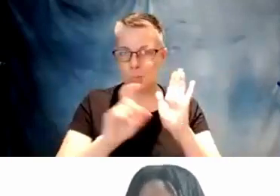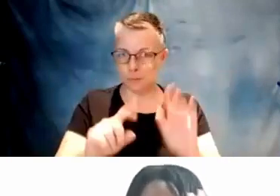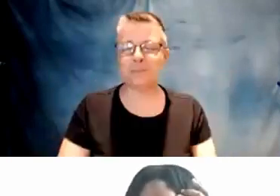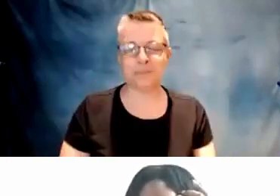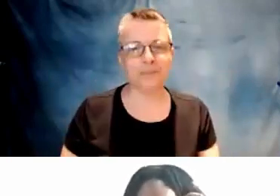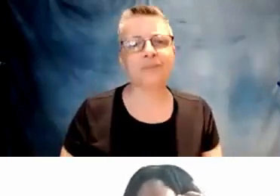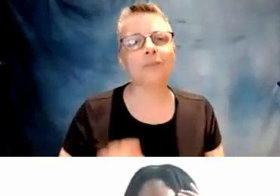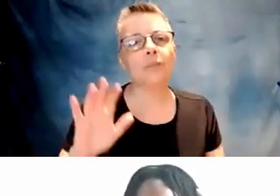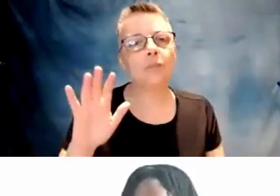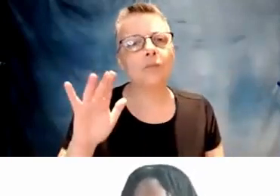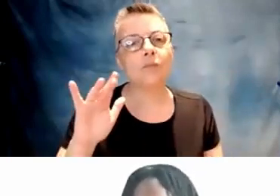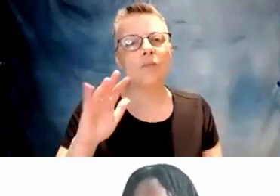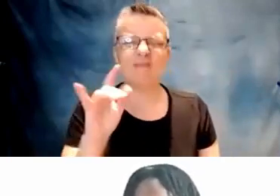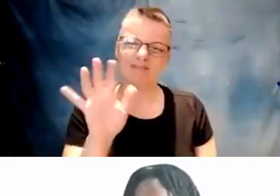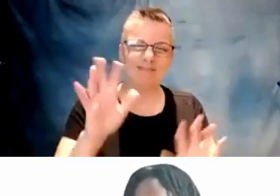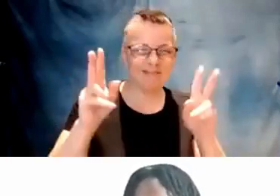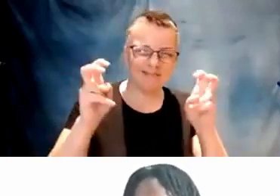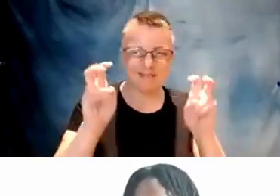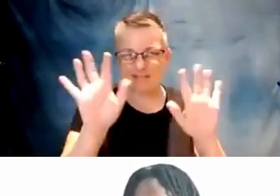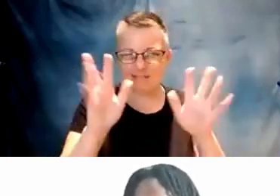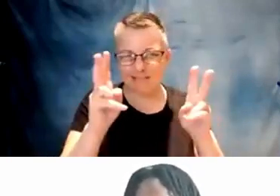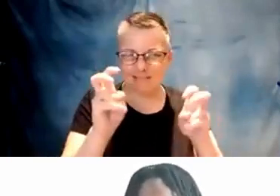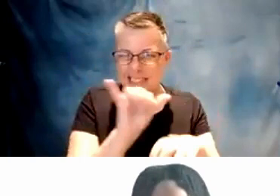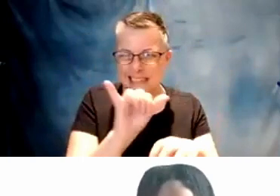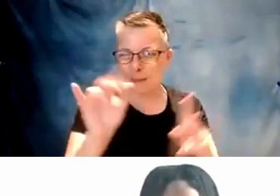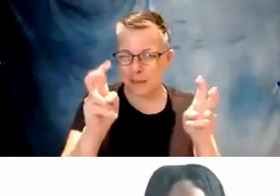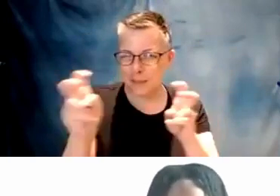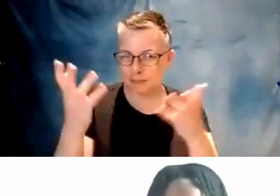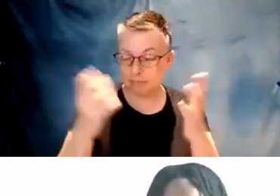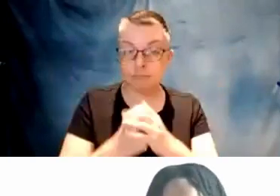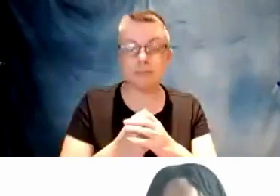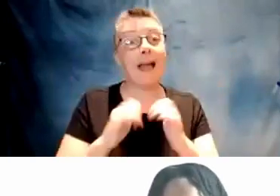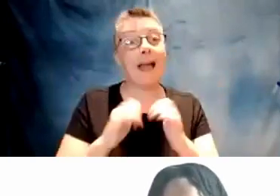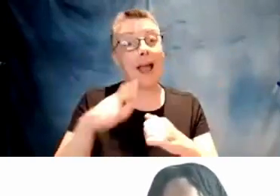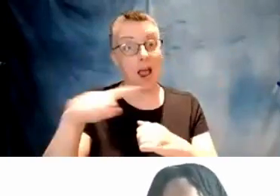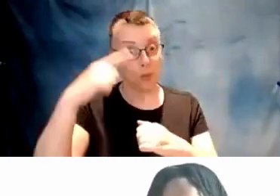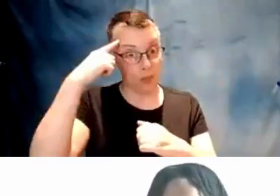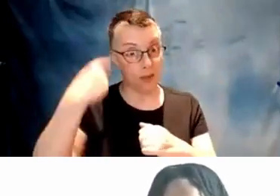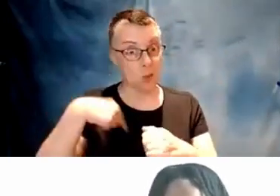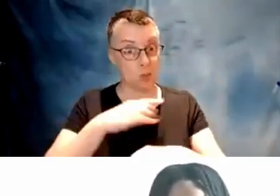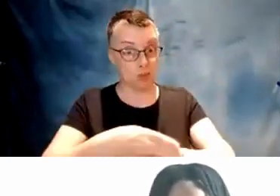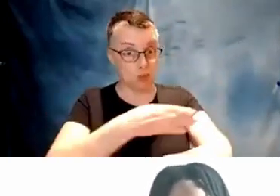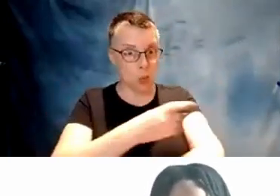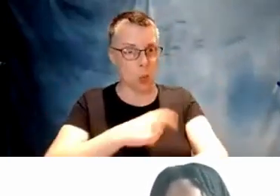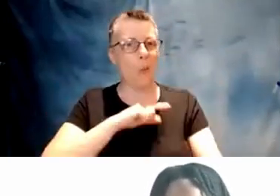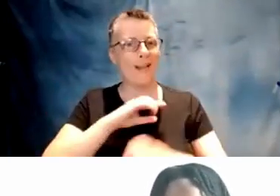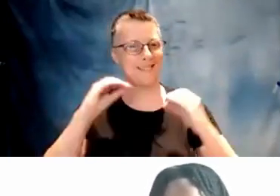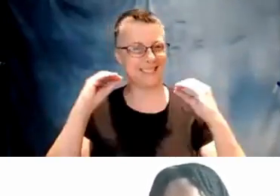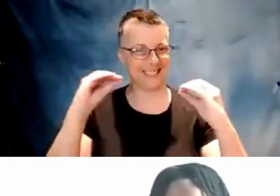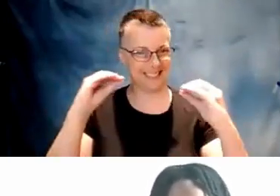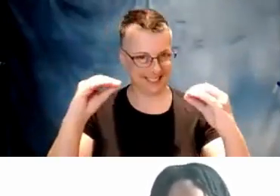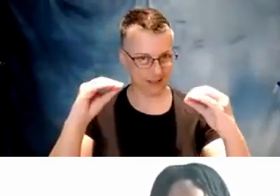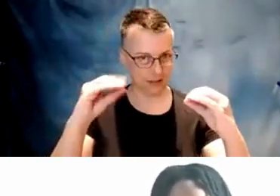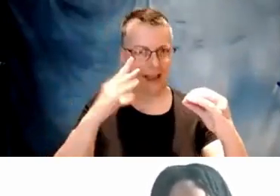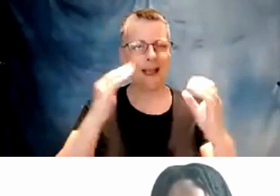So kind of on the same topic, how do you think we could improve the quality of instruction and the